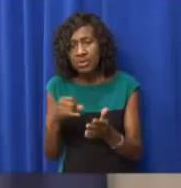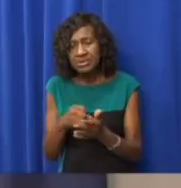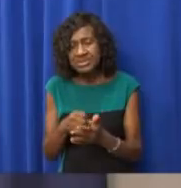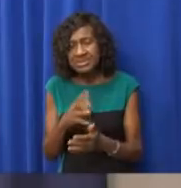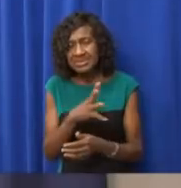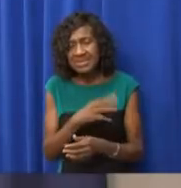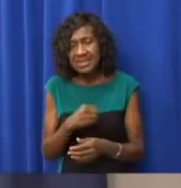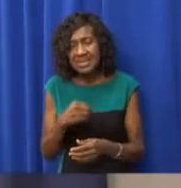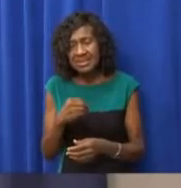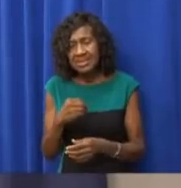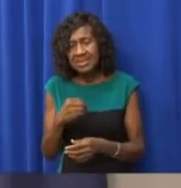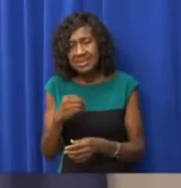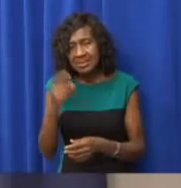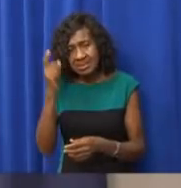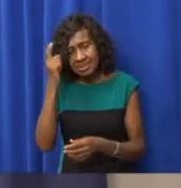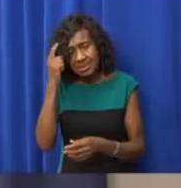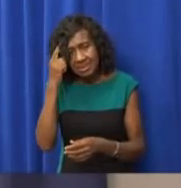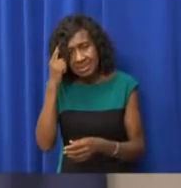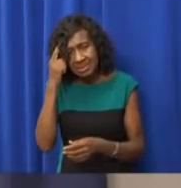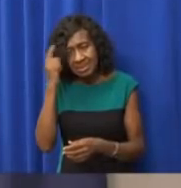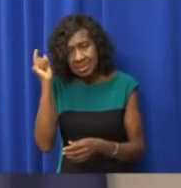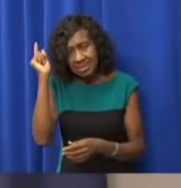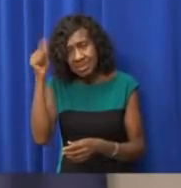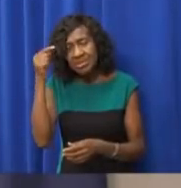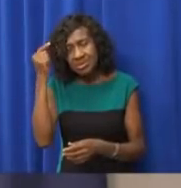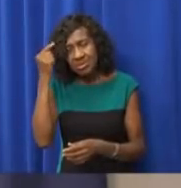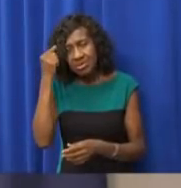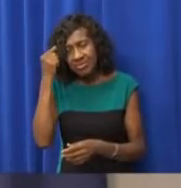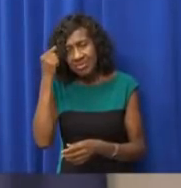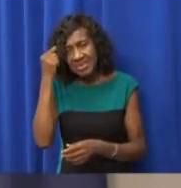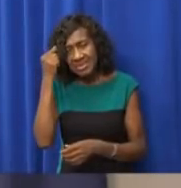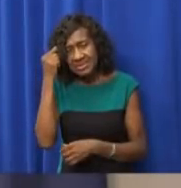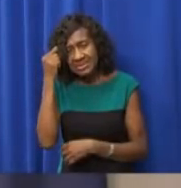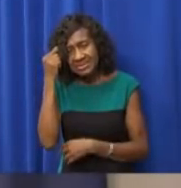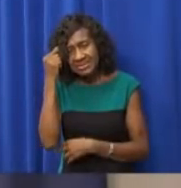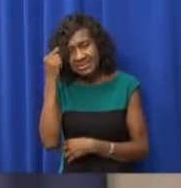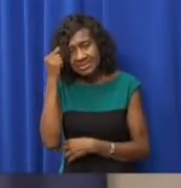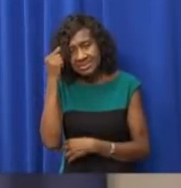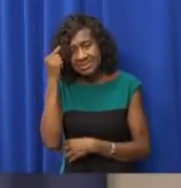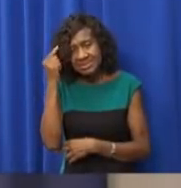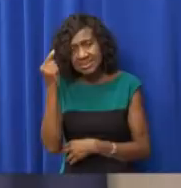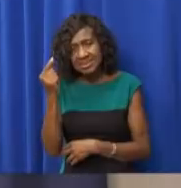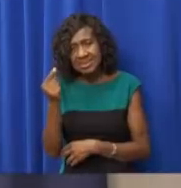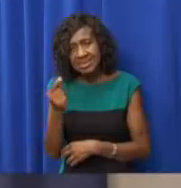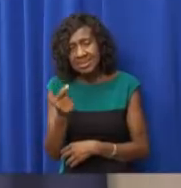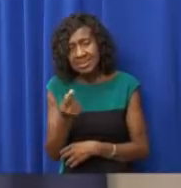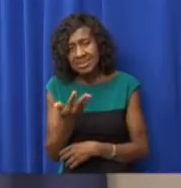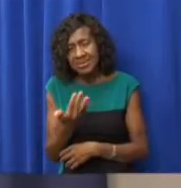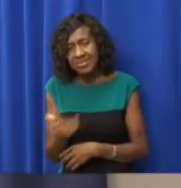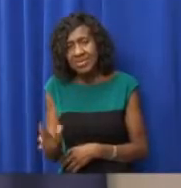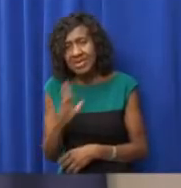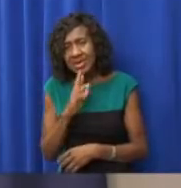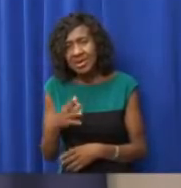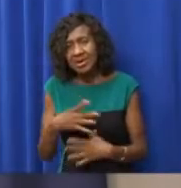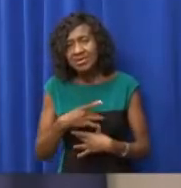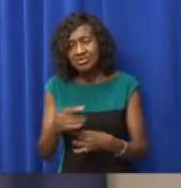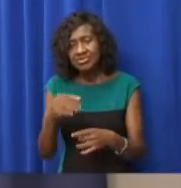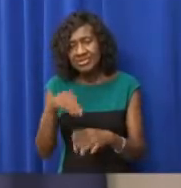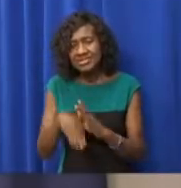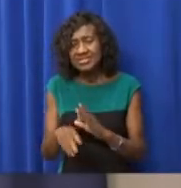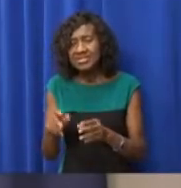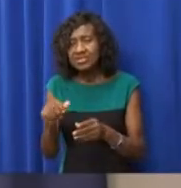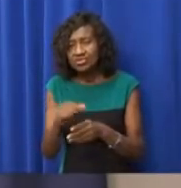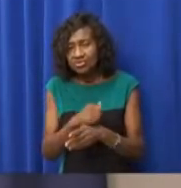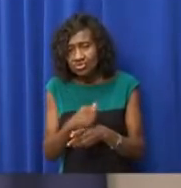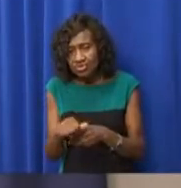government has alluded that their interest in the medical field in terms of training up